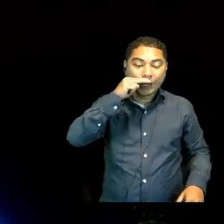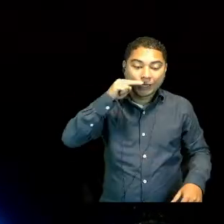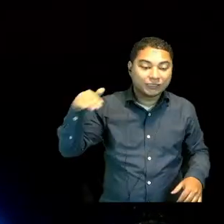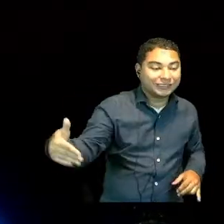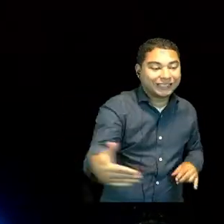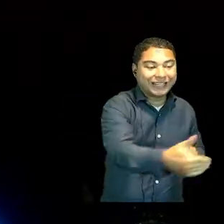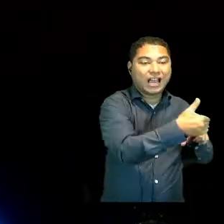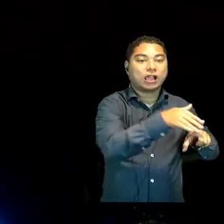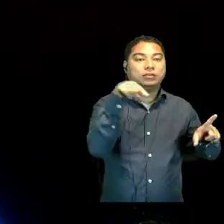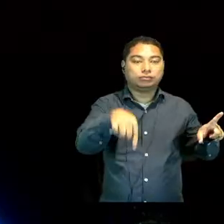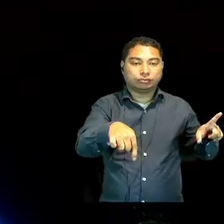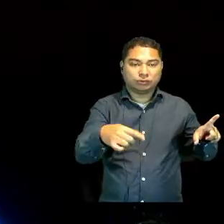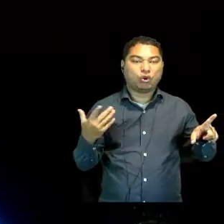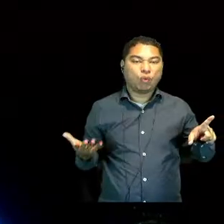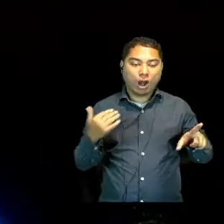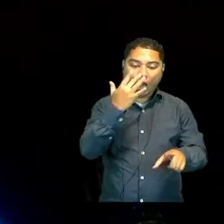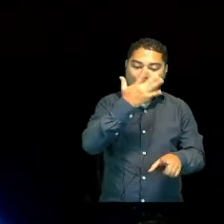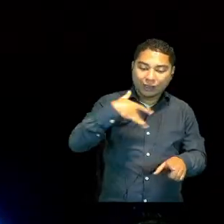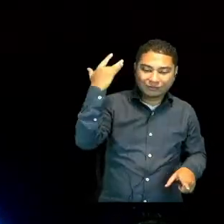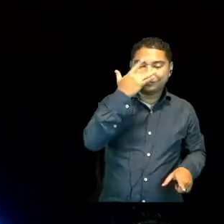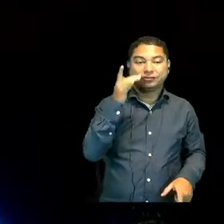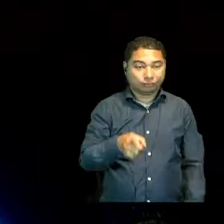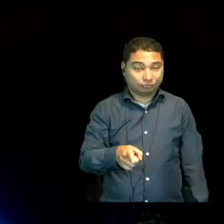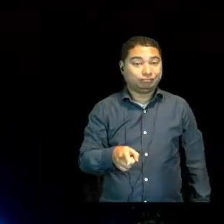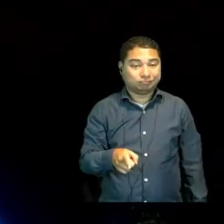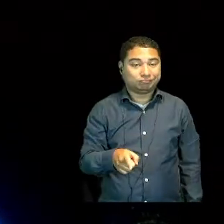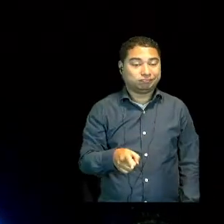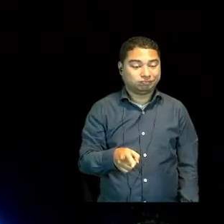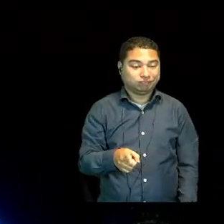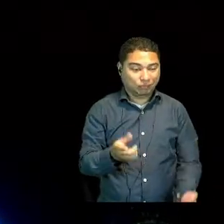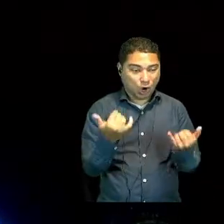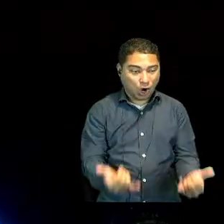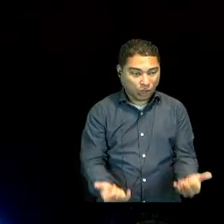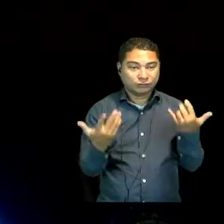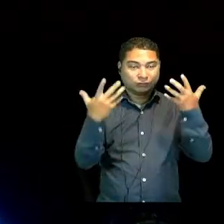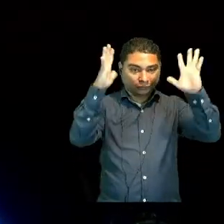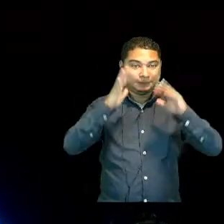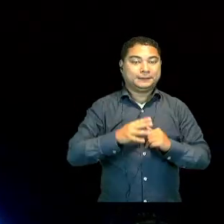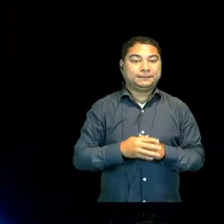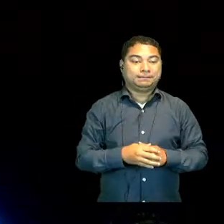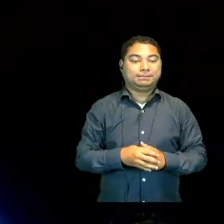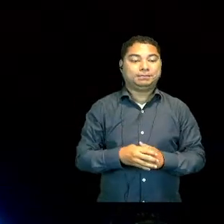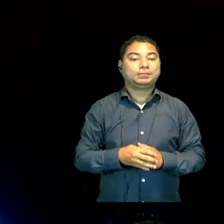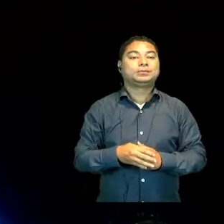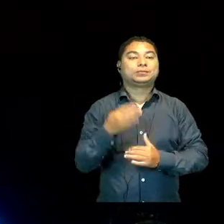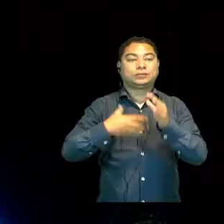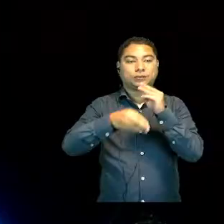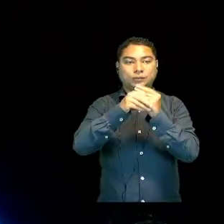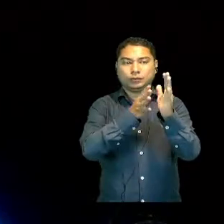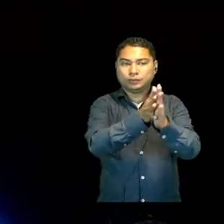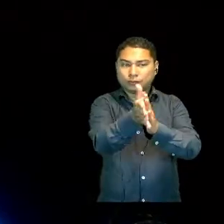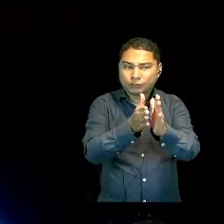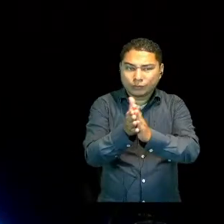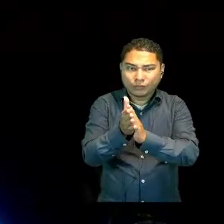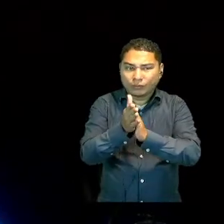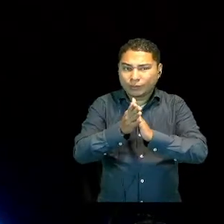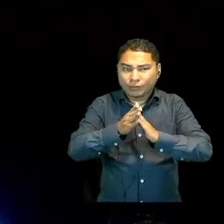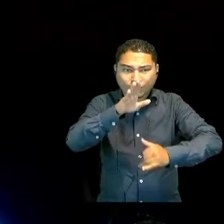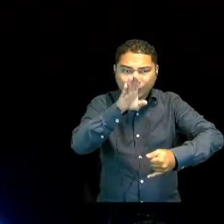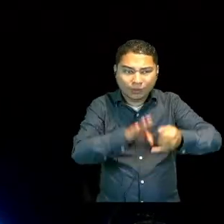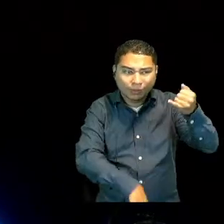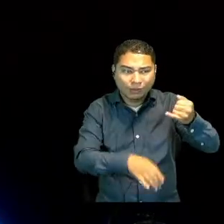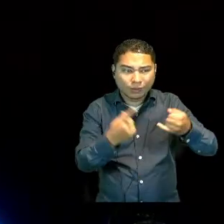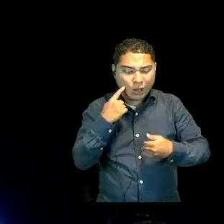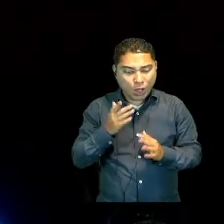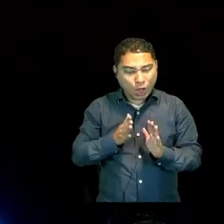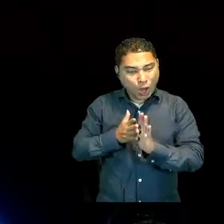descent. Now, moving towards the conclusion of my remarks, and you may have noticed that I've said very little